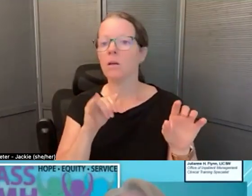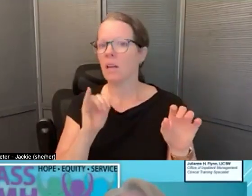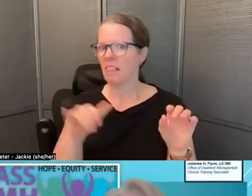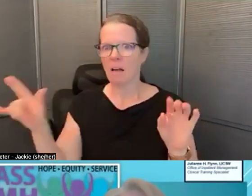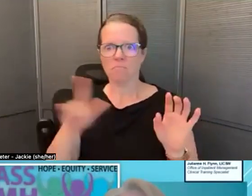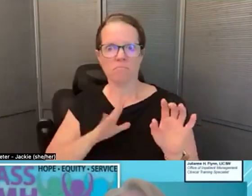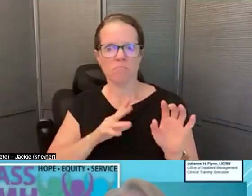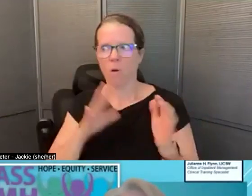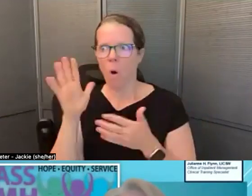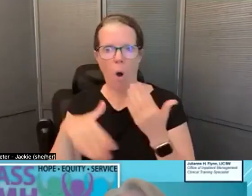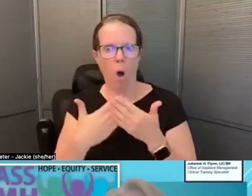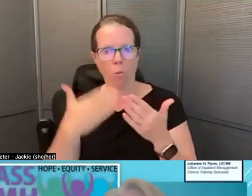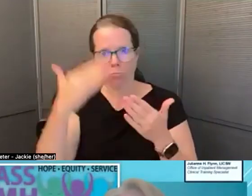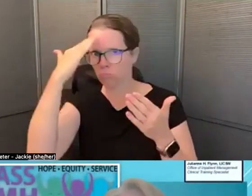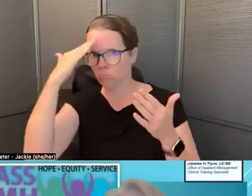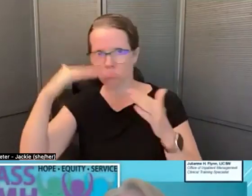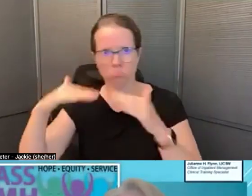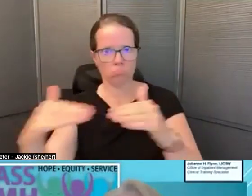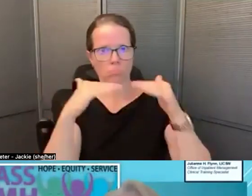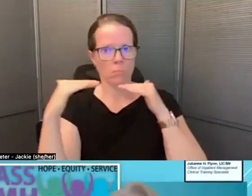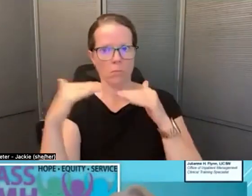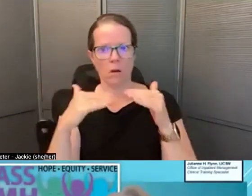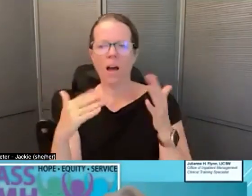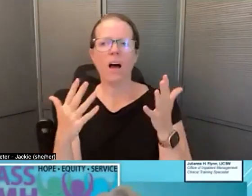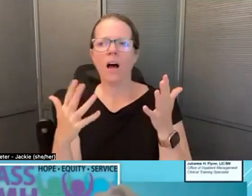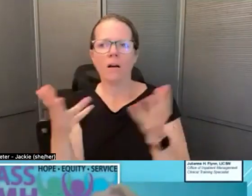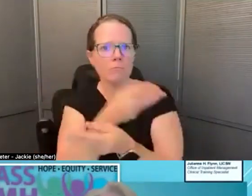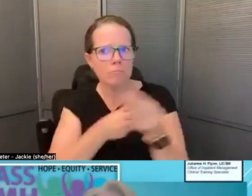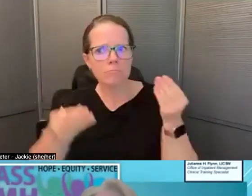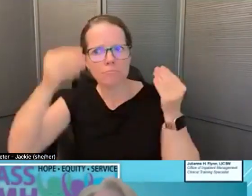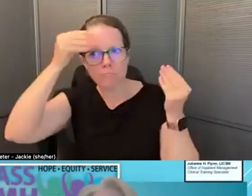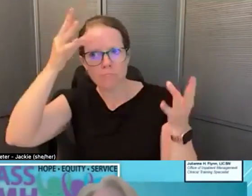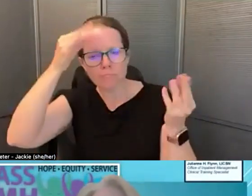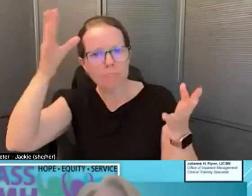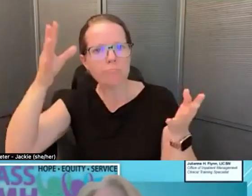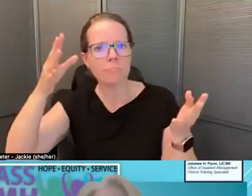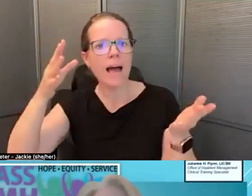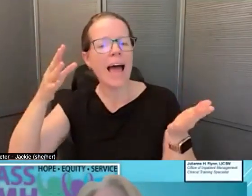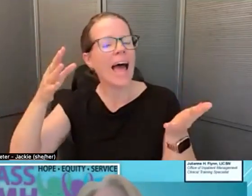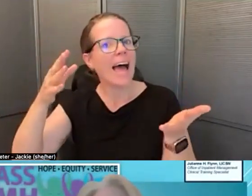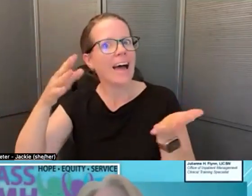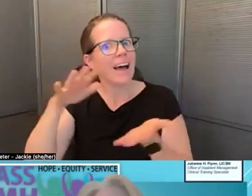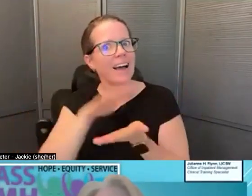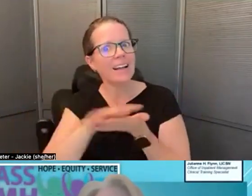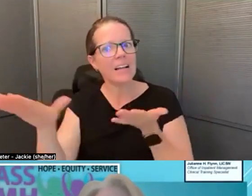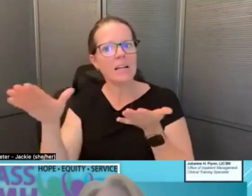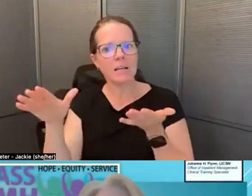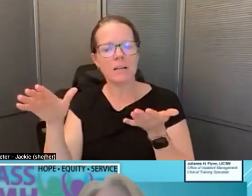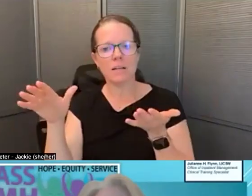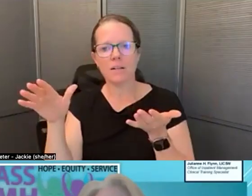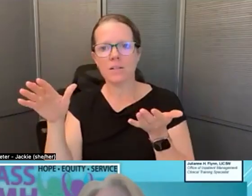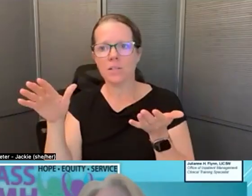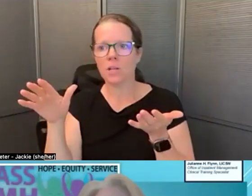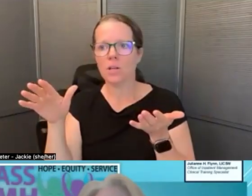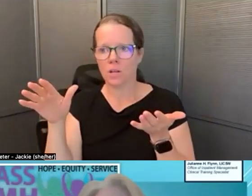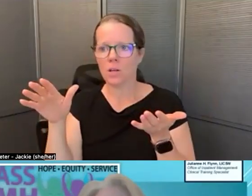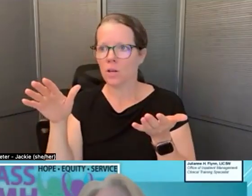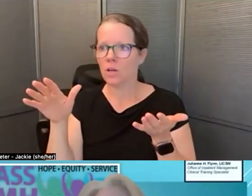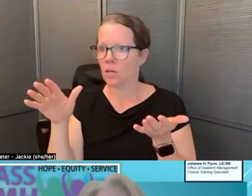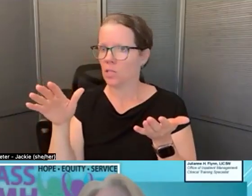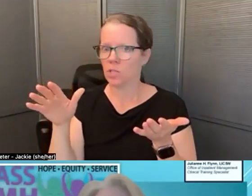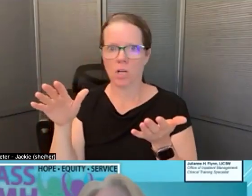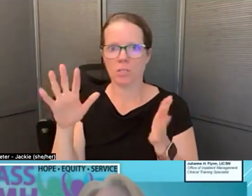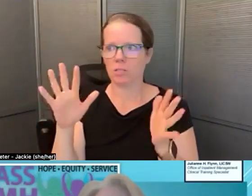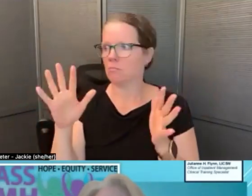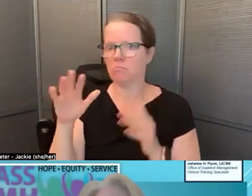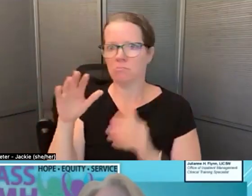it's helping us to be able to nip it in the bud, de-escalate, talk. They know their swamp. They know what